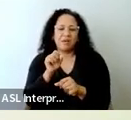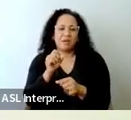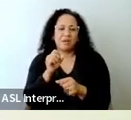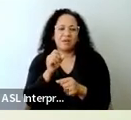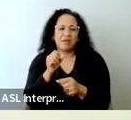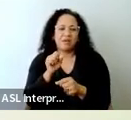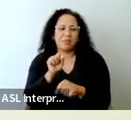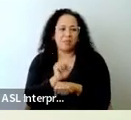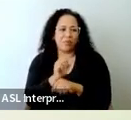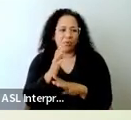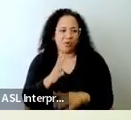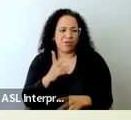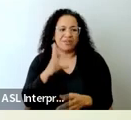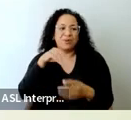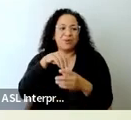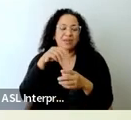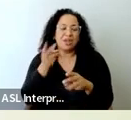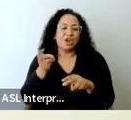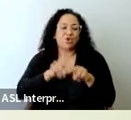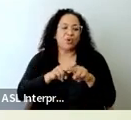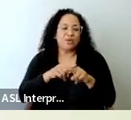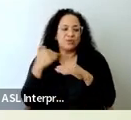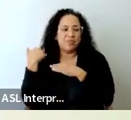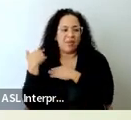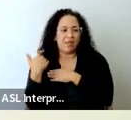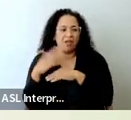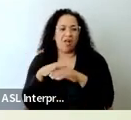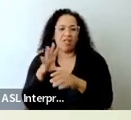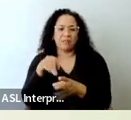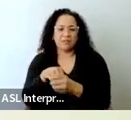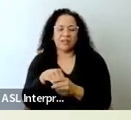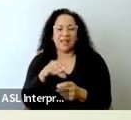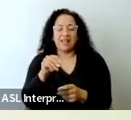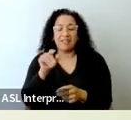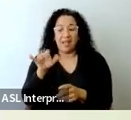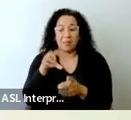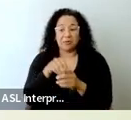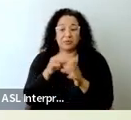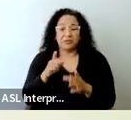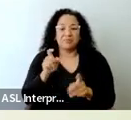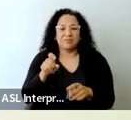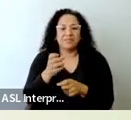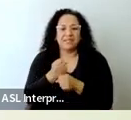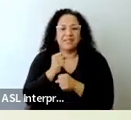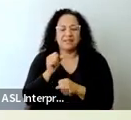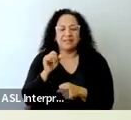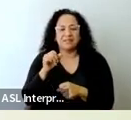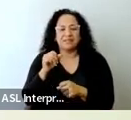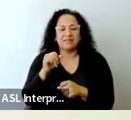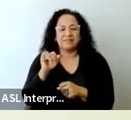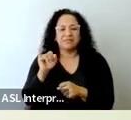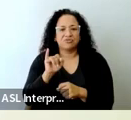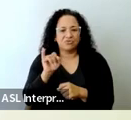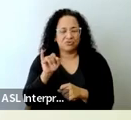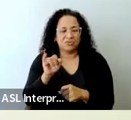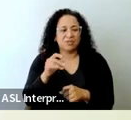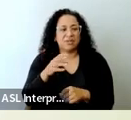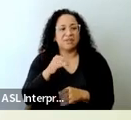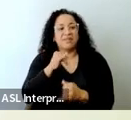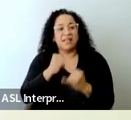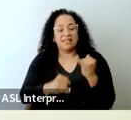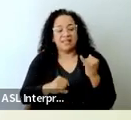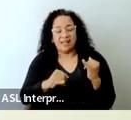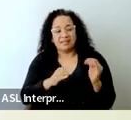the participant, and the participant will have to obtain liability insurance. The other model, the last model,